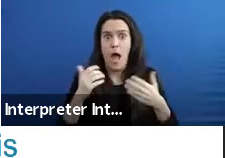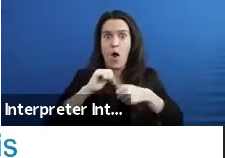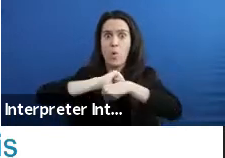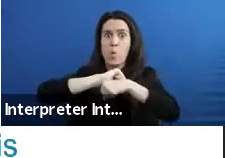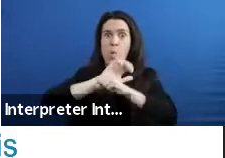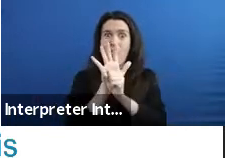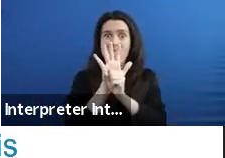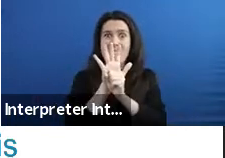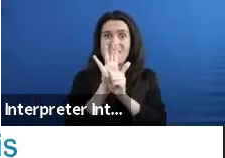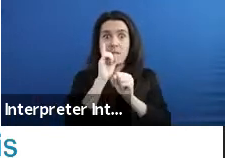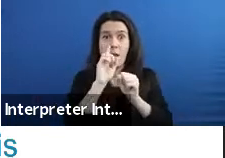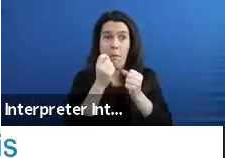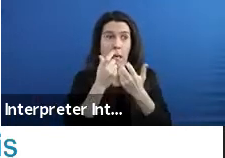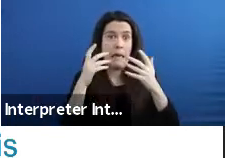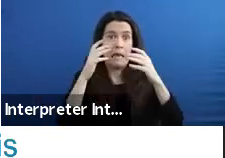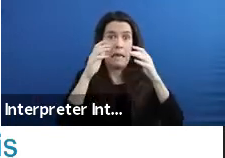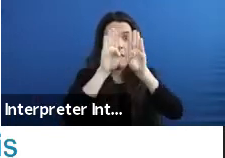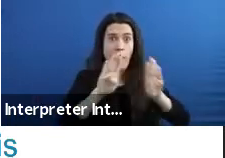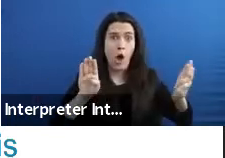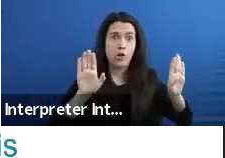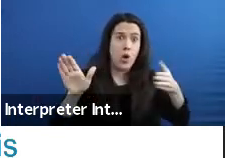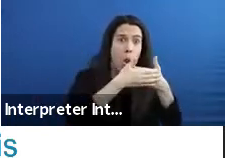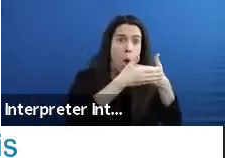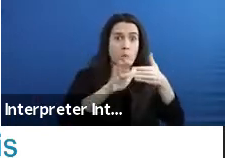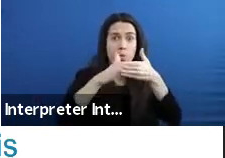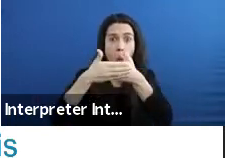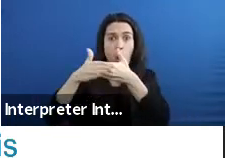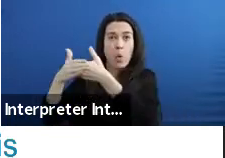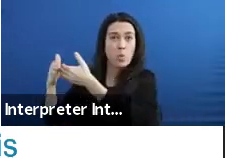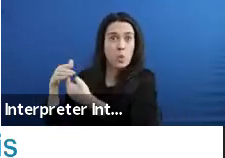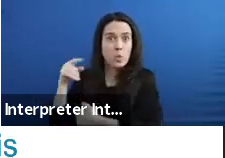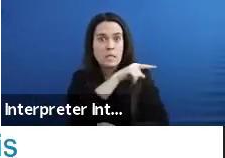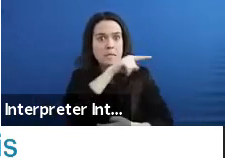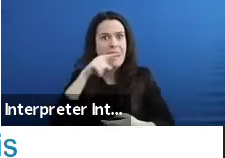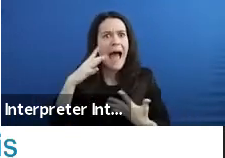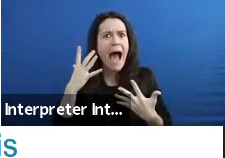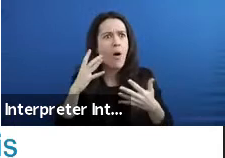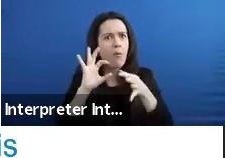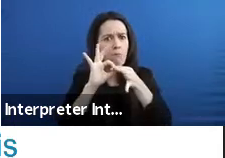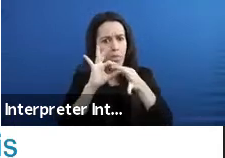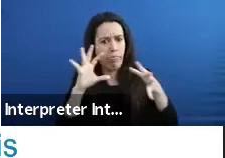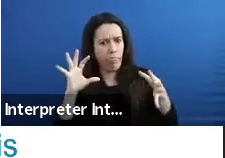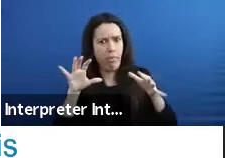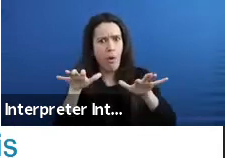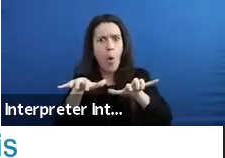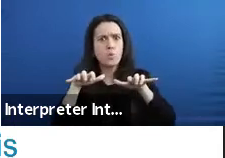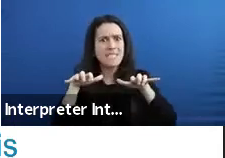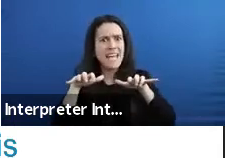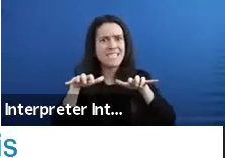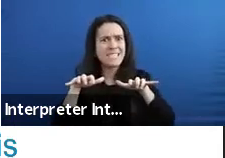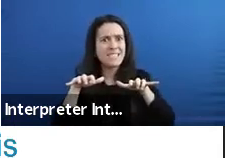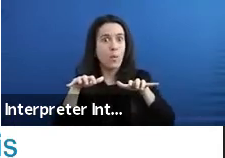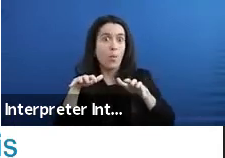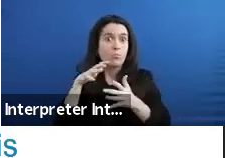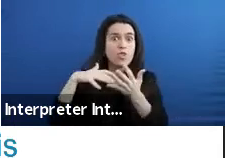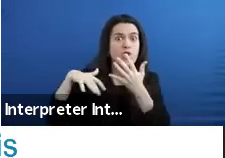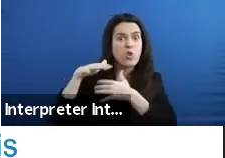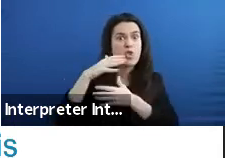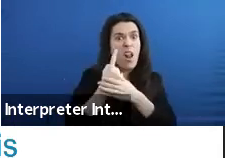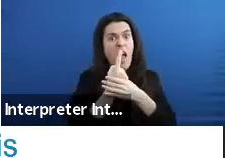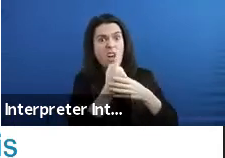of theaters is also impacting the relation with the audience, and to see how we could avoid social exclusion